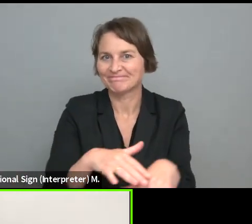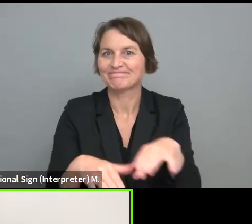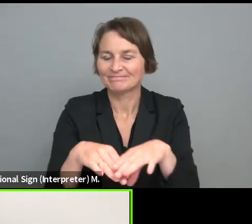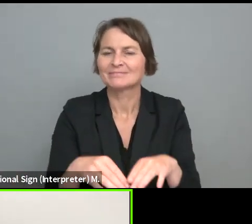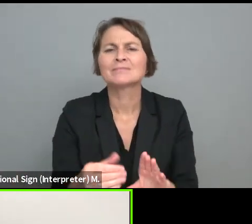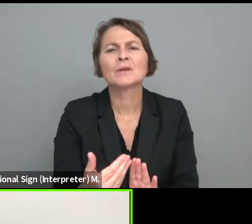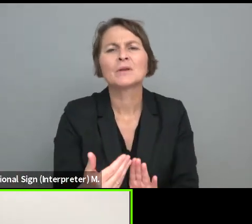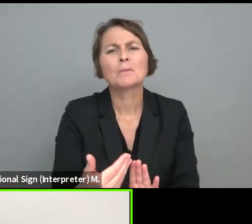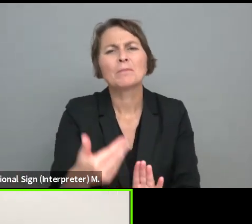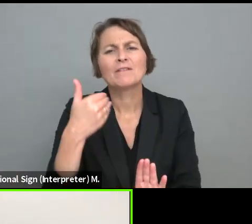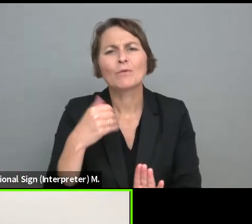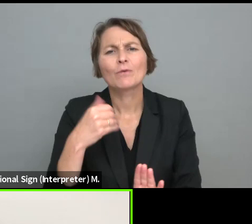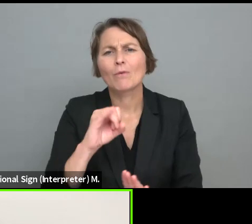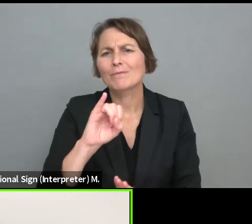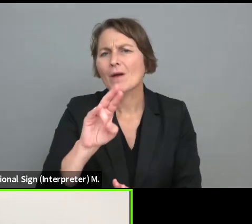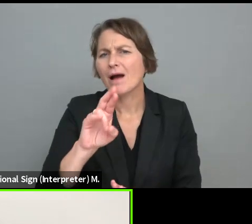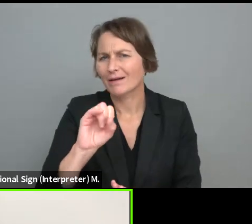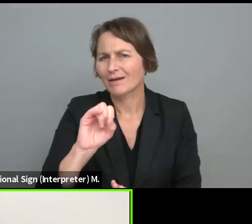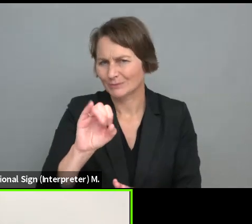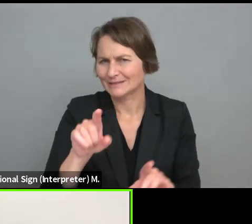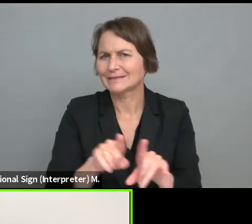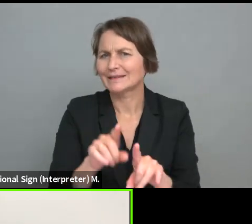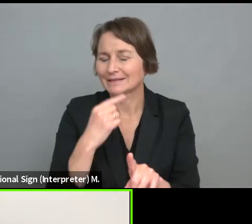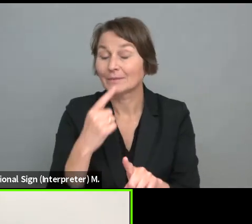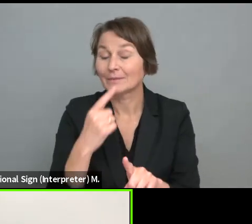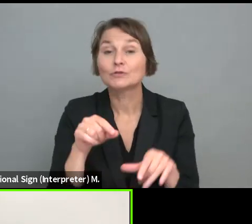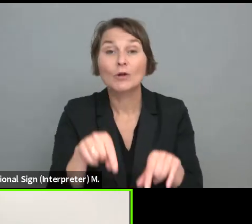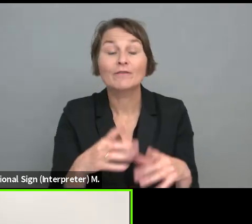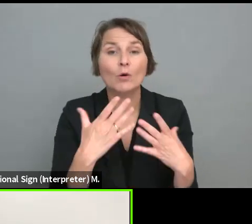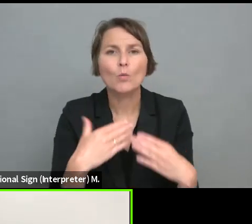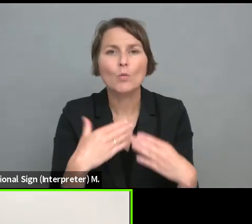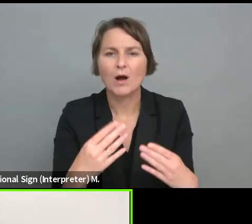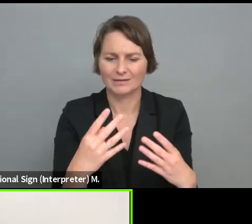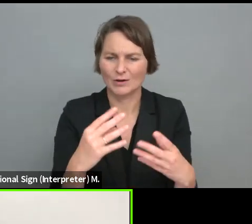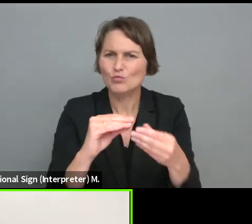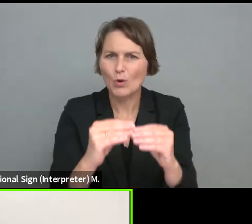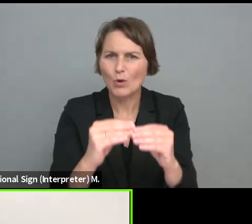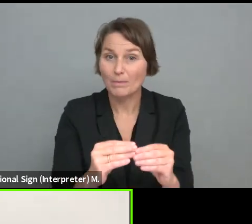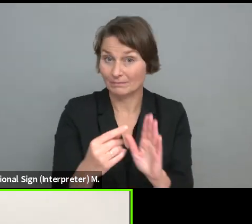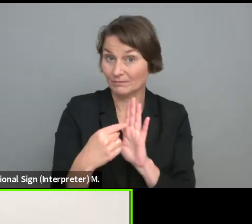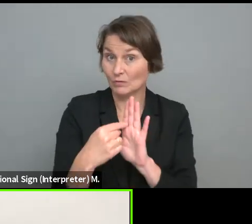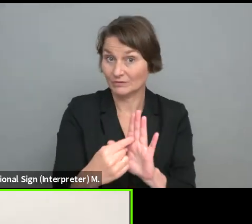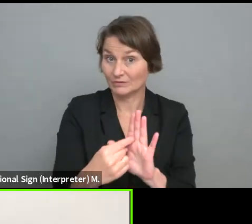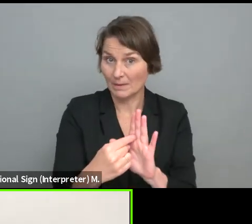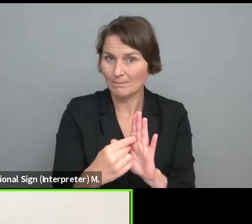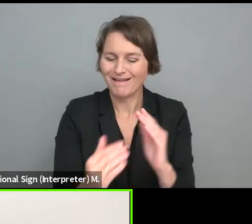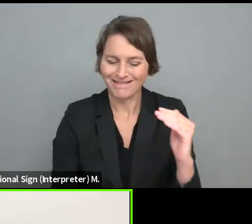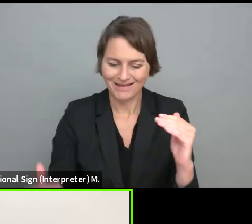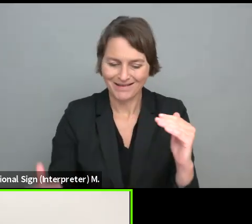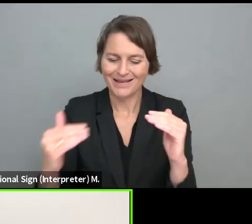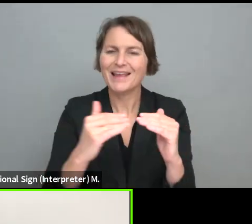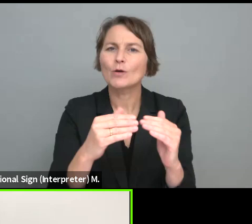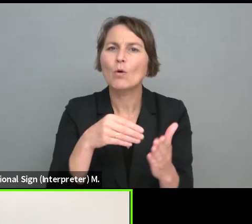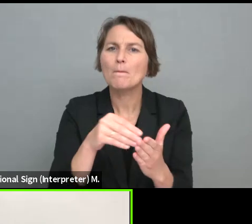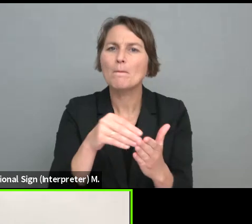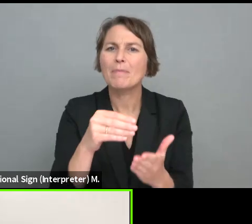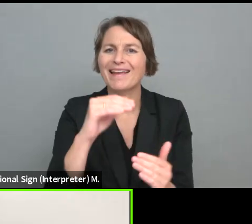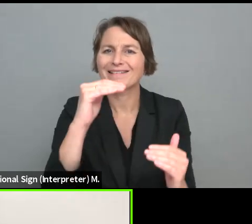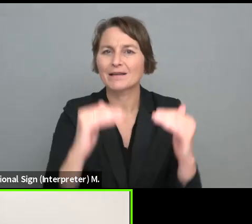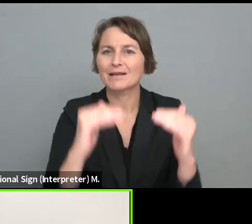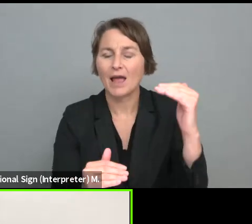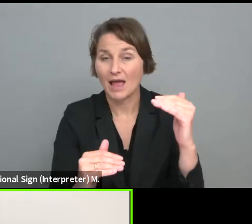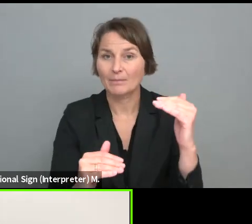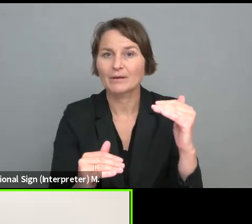a problem such as equal pay gap, we have to do it from every angle possible. So we already know